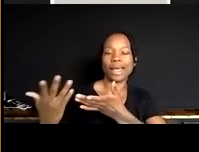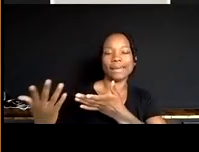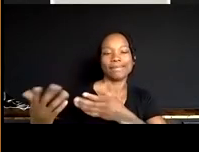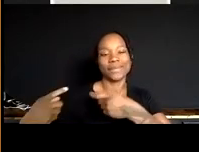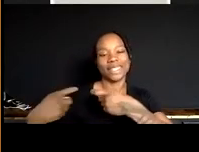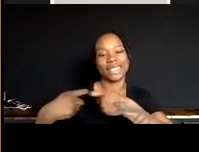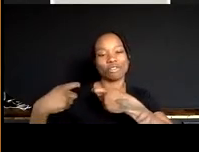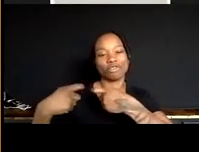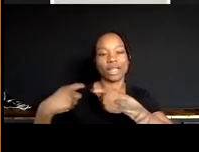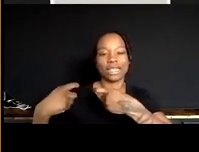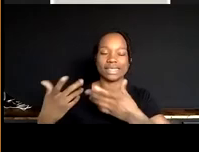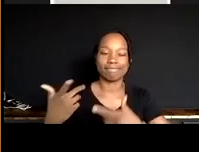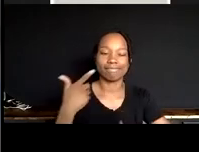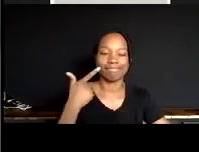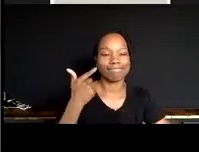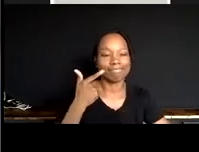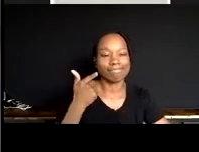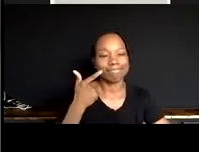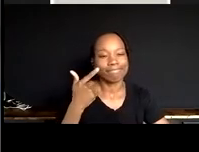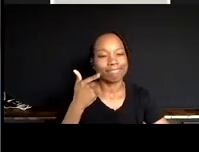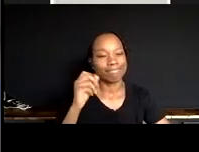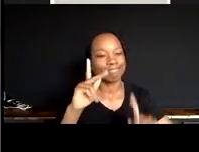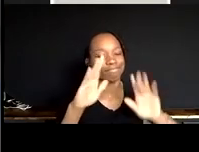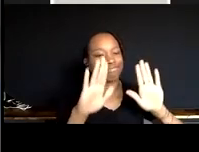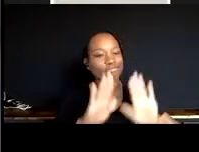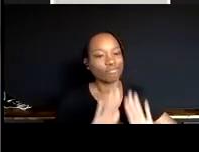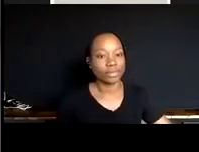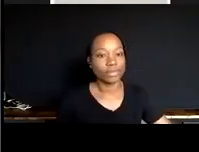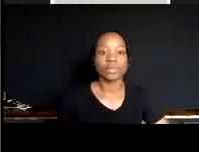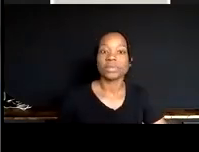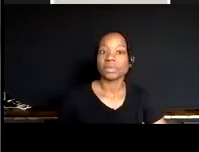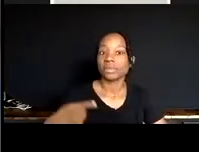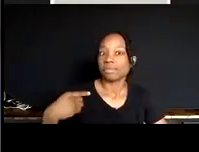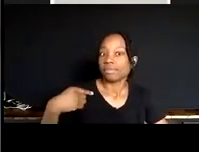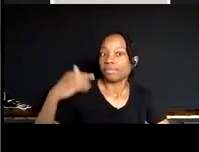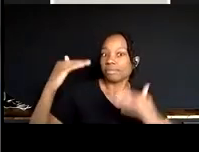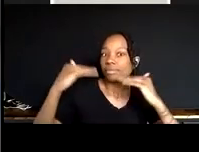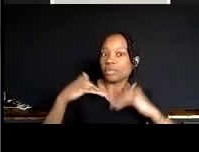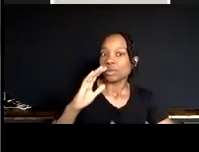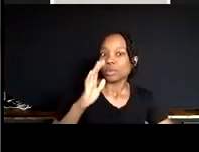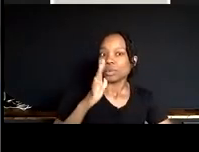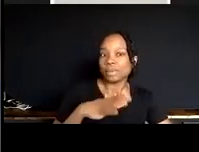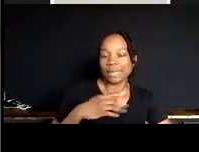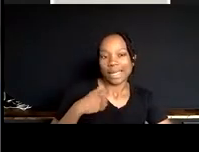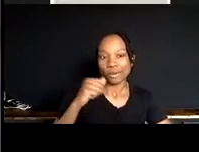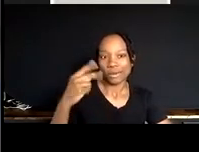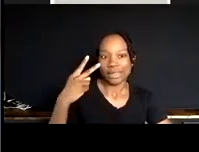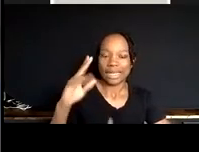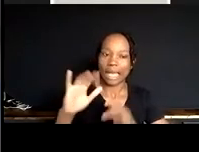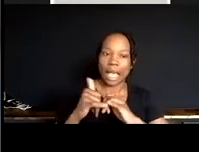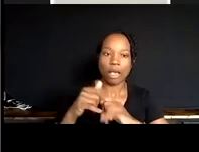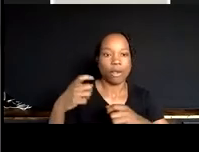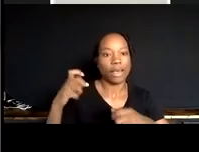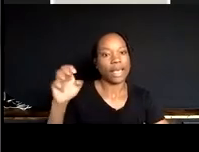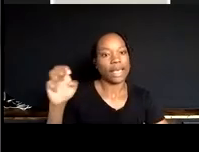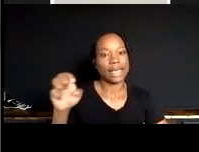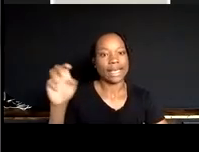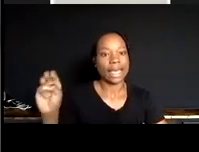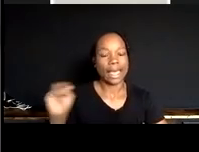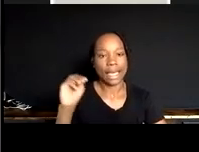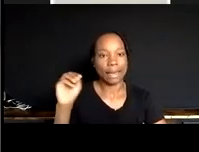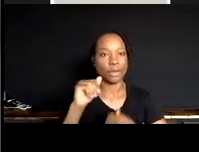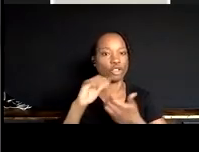Okay, great. All right. Thanks. And so I don't see how electronic monitoring addresses the underlying issue of toxic